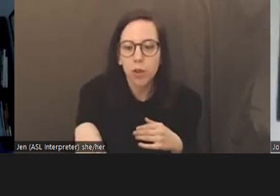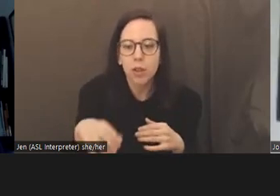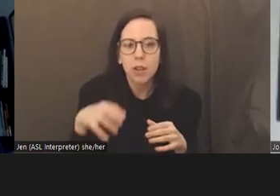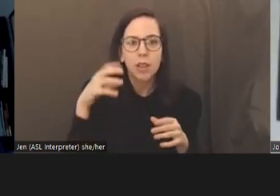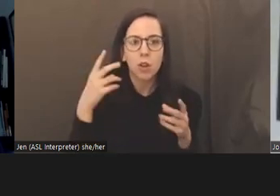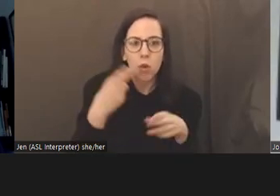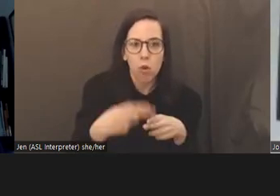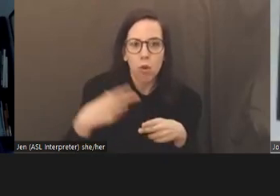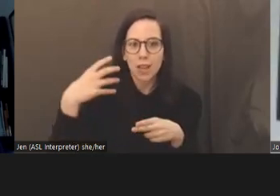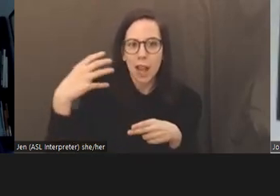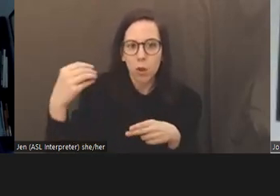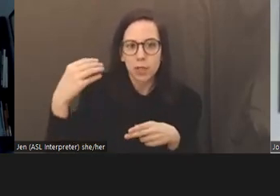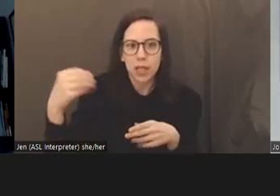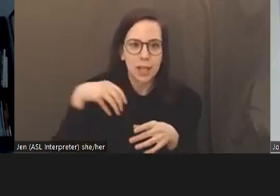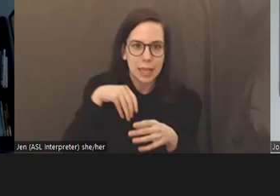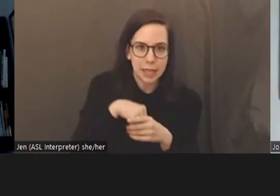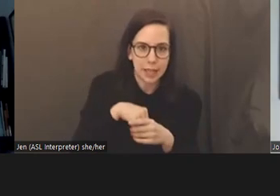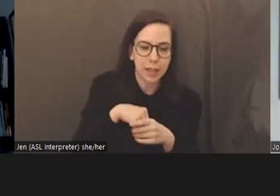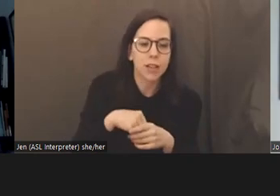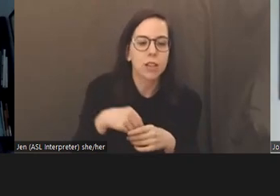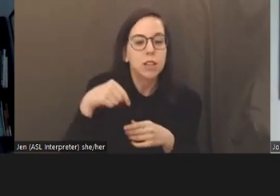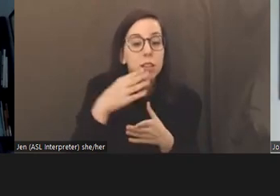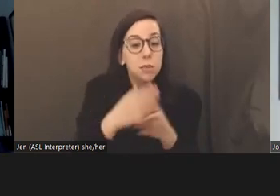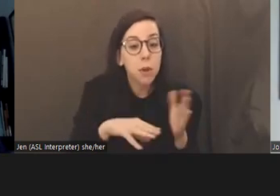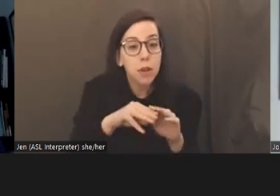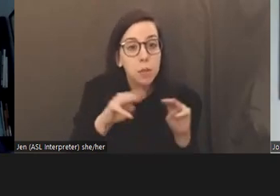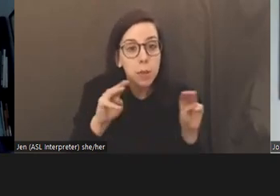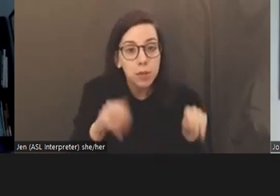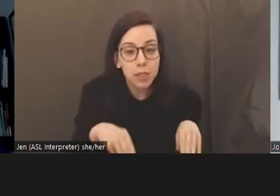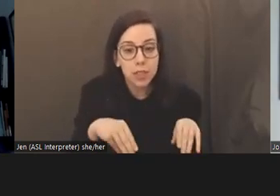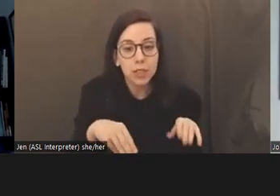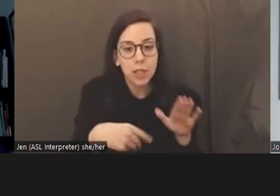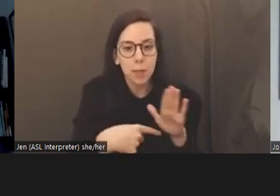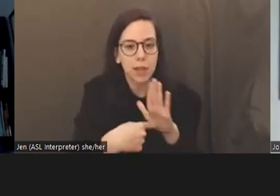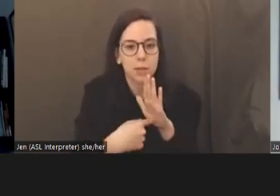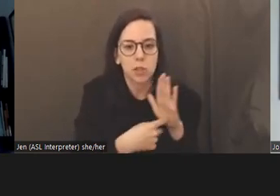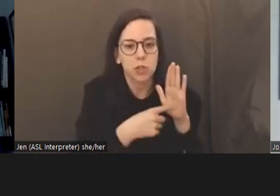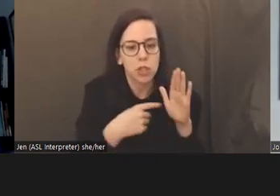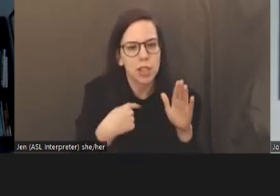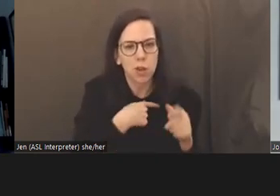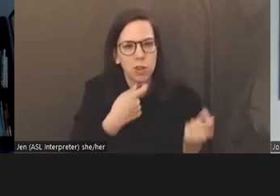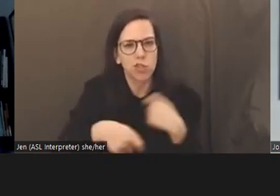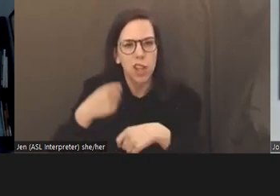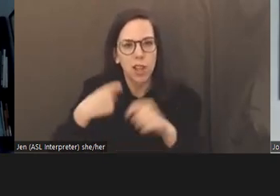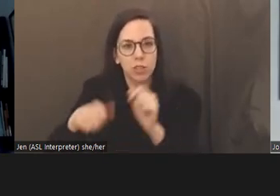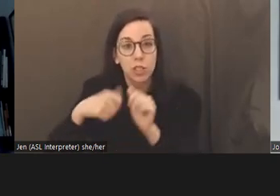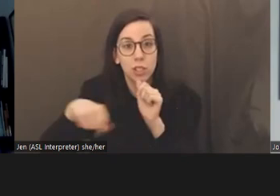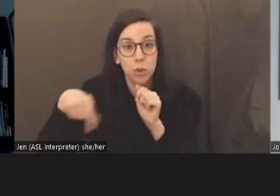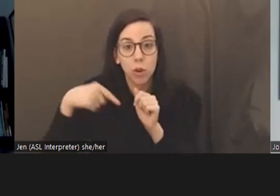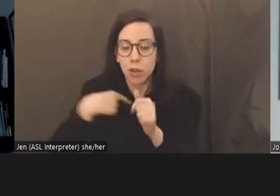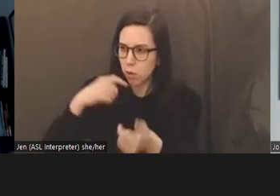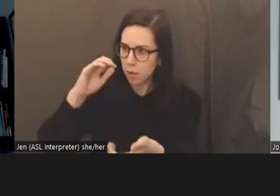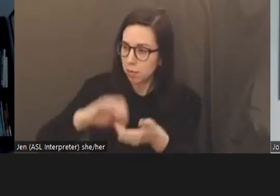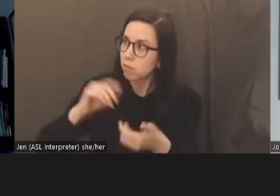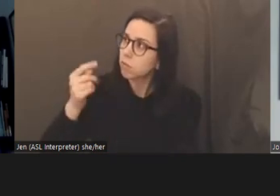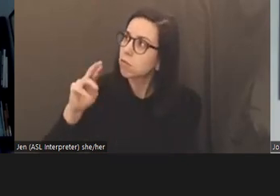exhibition space here at the museum that we rotate every quarter. And we've been doing a collaboration with Truman College